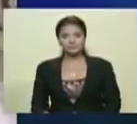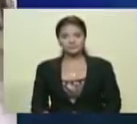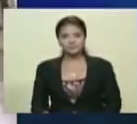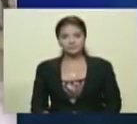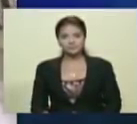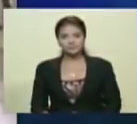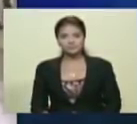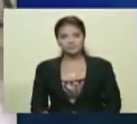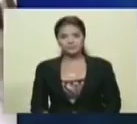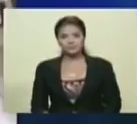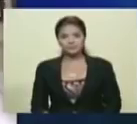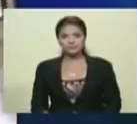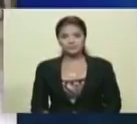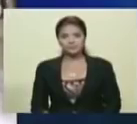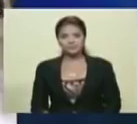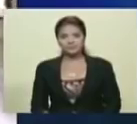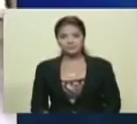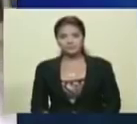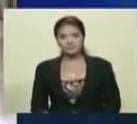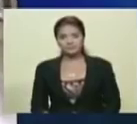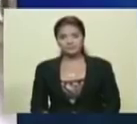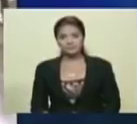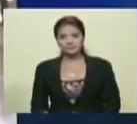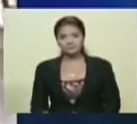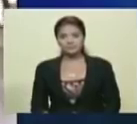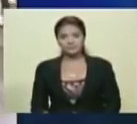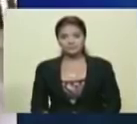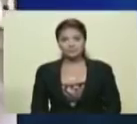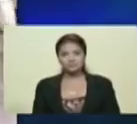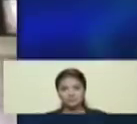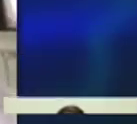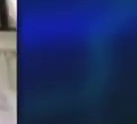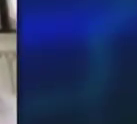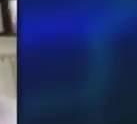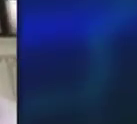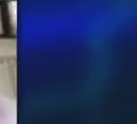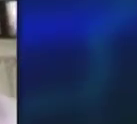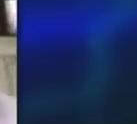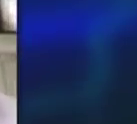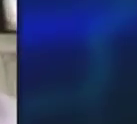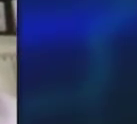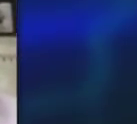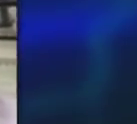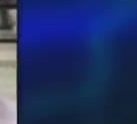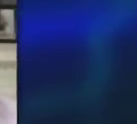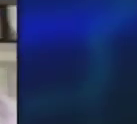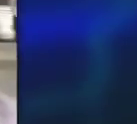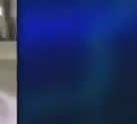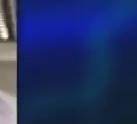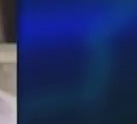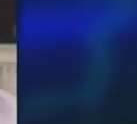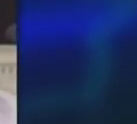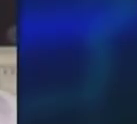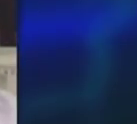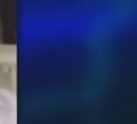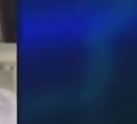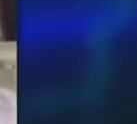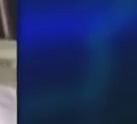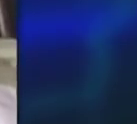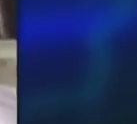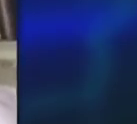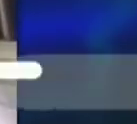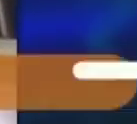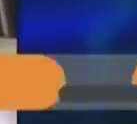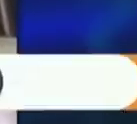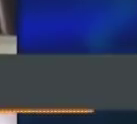human rights at the University of Pittsburgh School of Law. I'm also a labor lawyer. I work for the Steelworkers Union here. I know you're a